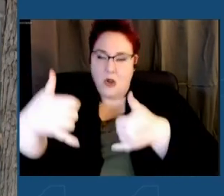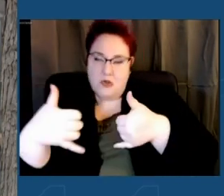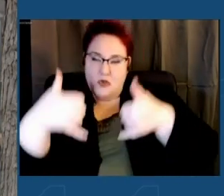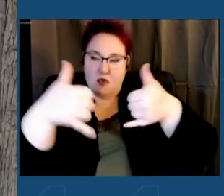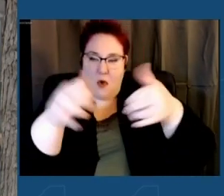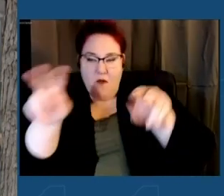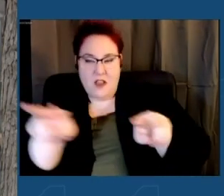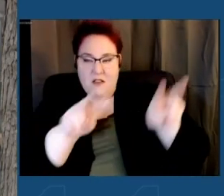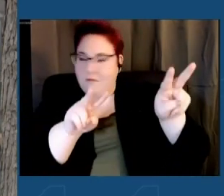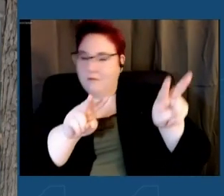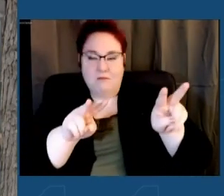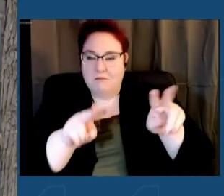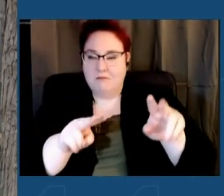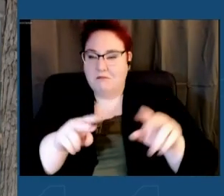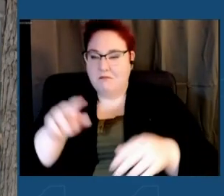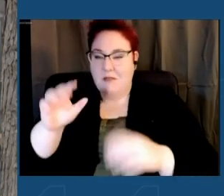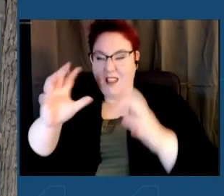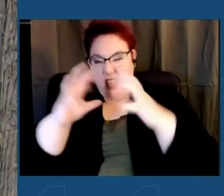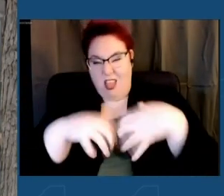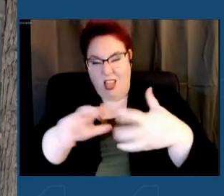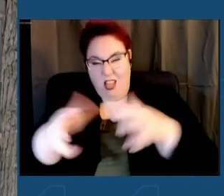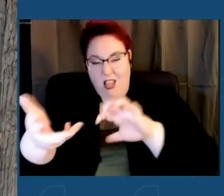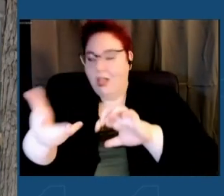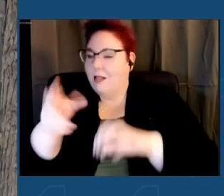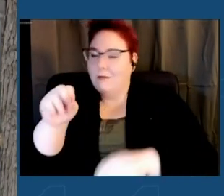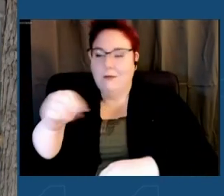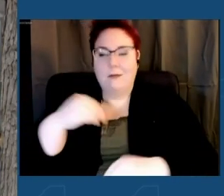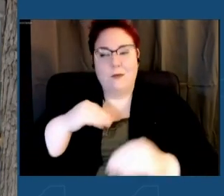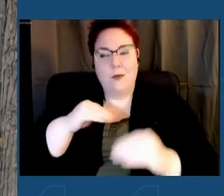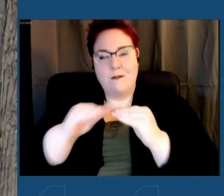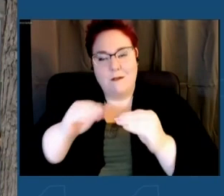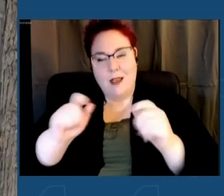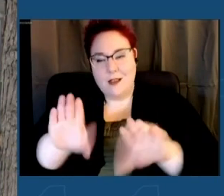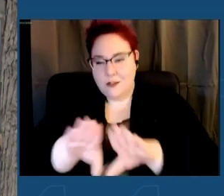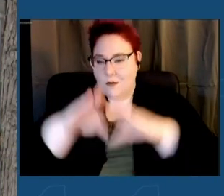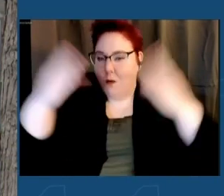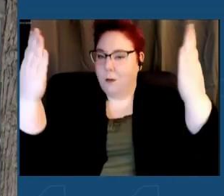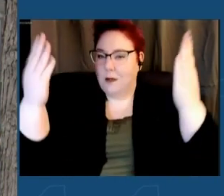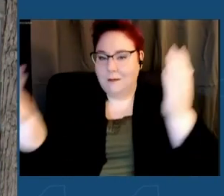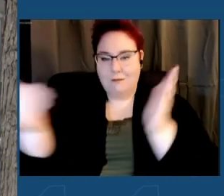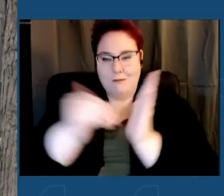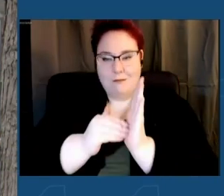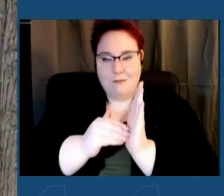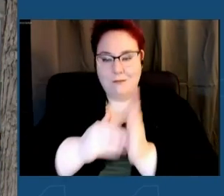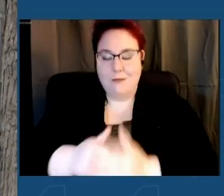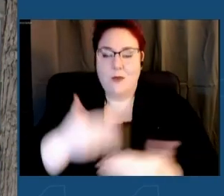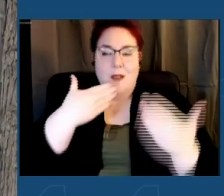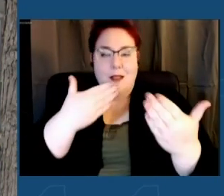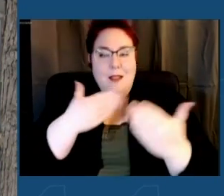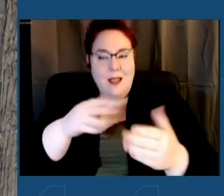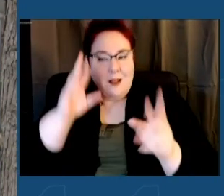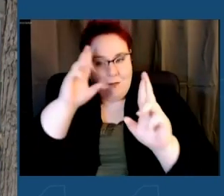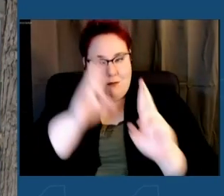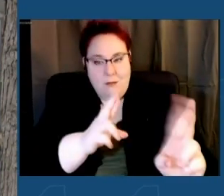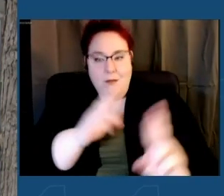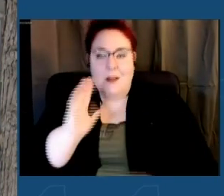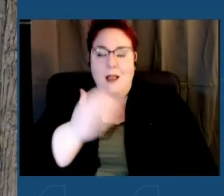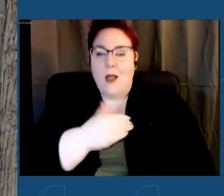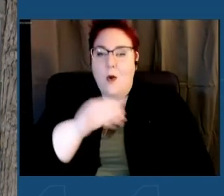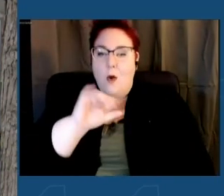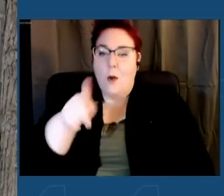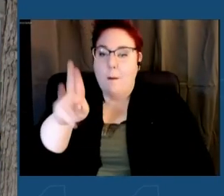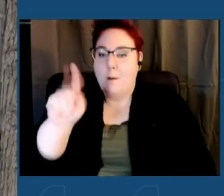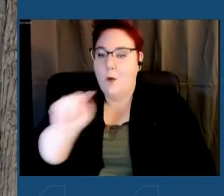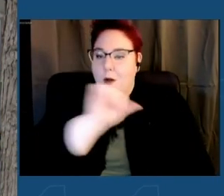salute the people at the Port Authority and their private sector partners for what